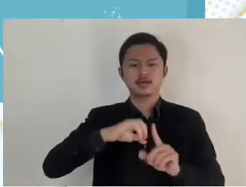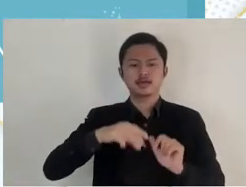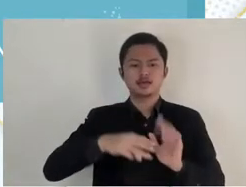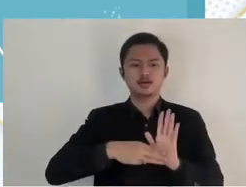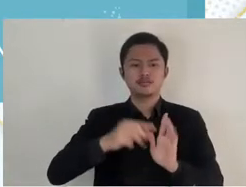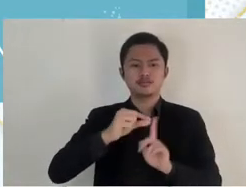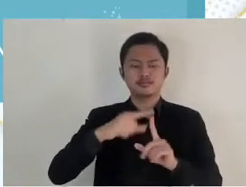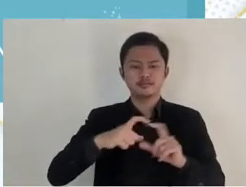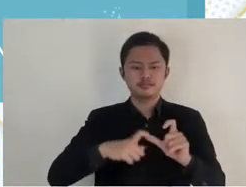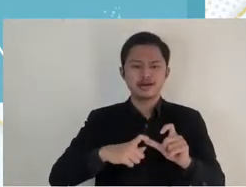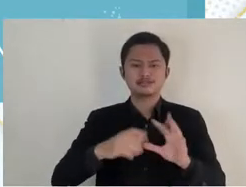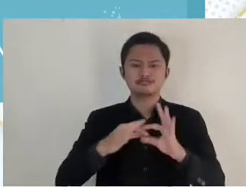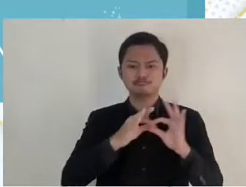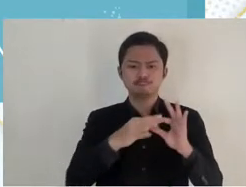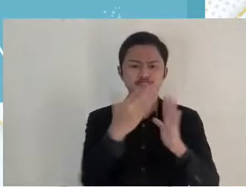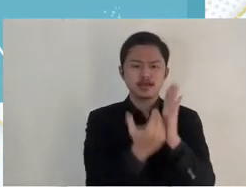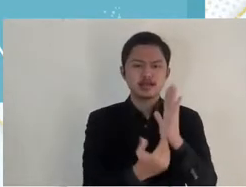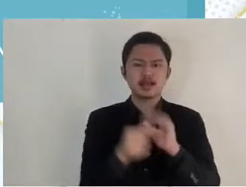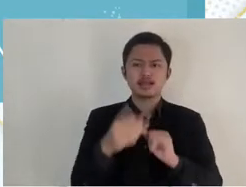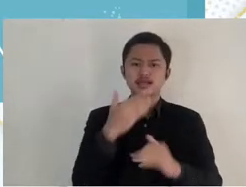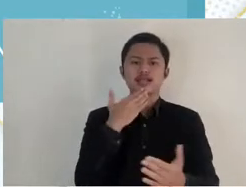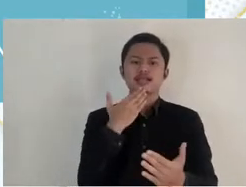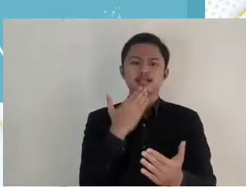Talk series on contribution to peace,